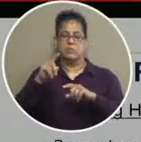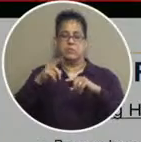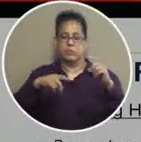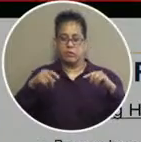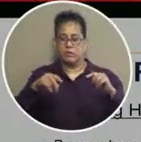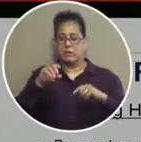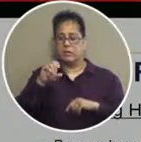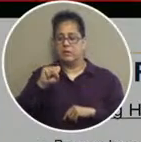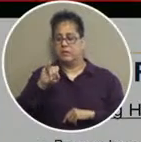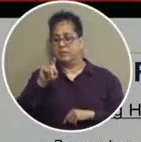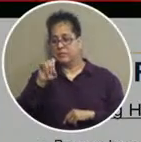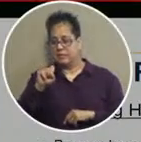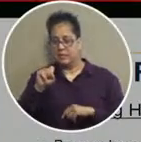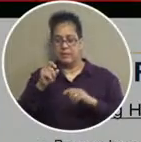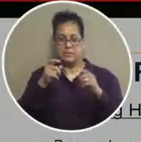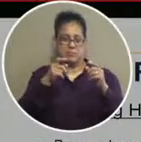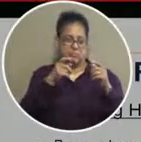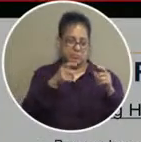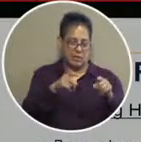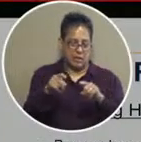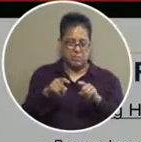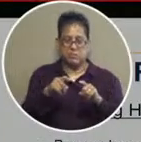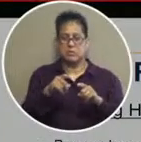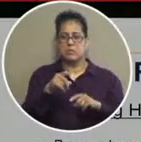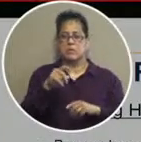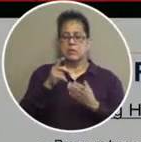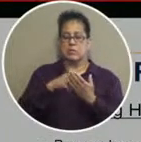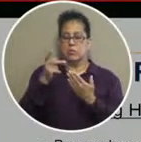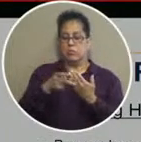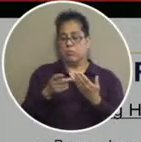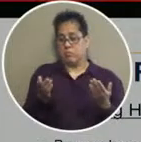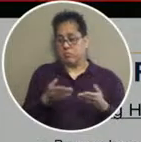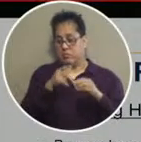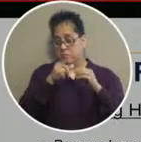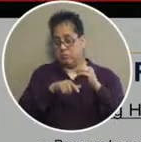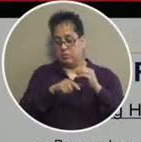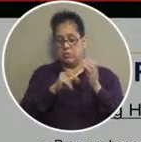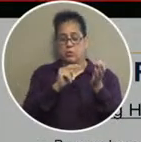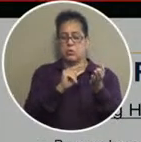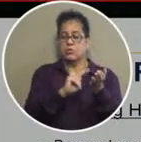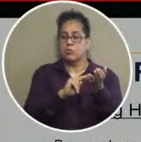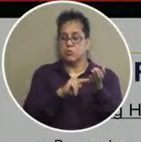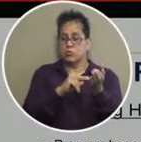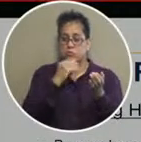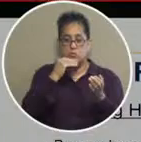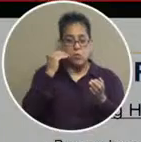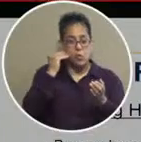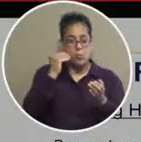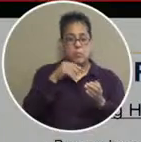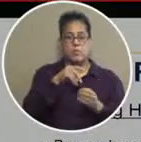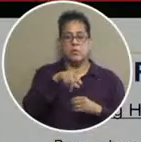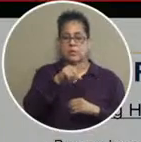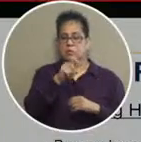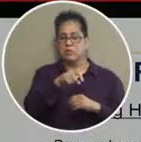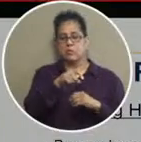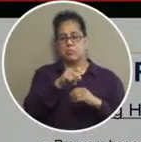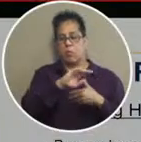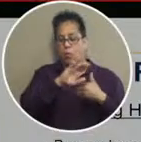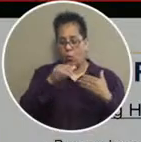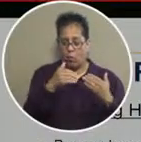different sites and how that should happen. The program here, nursing homes are meant to have everyone